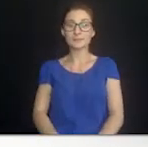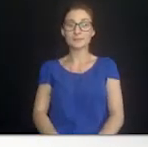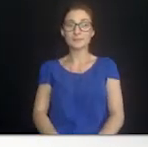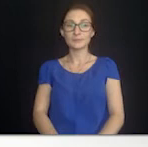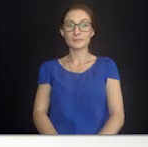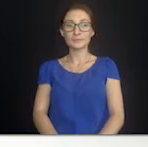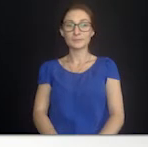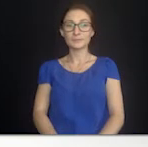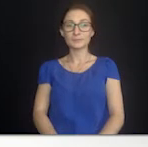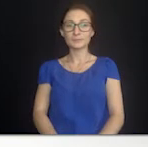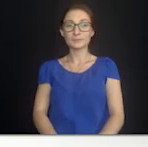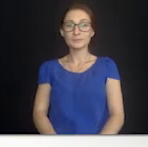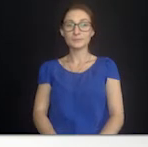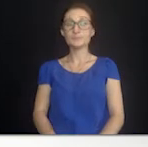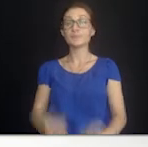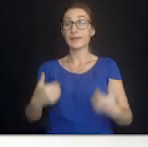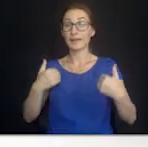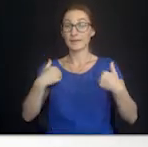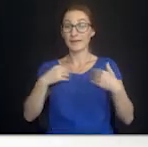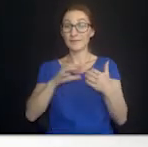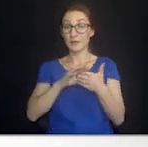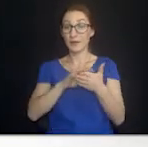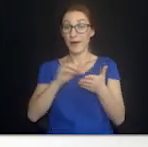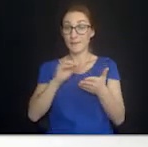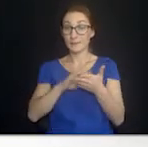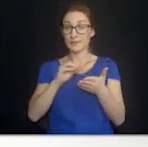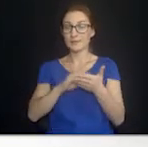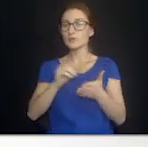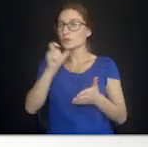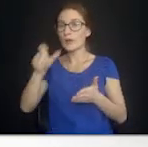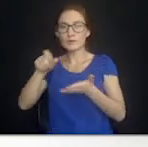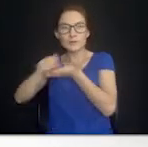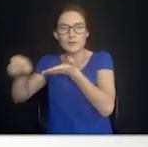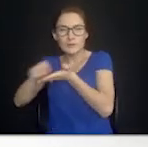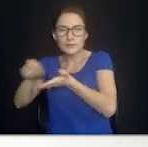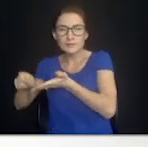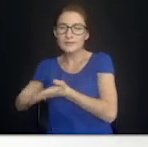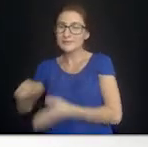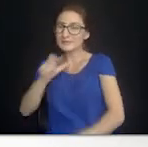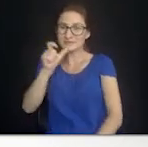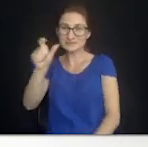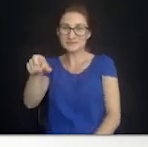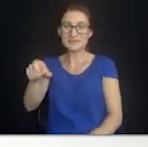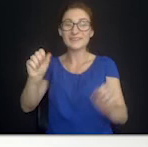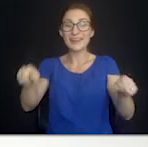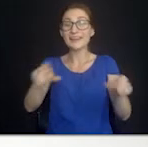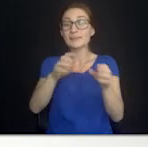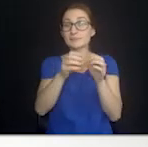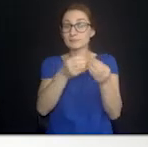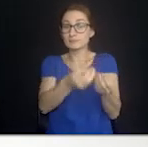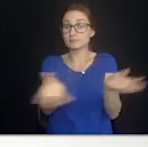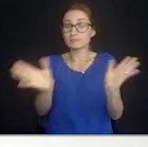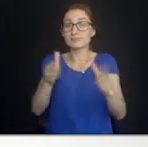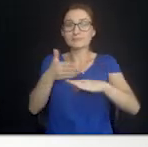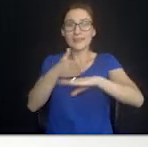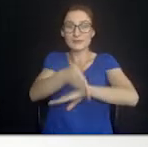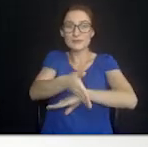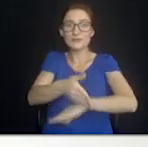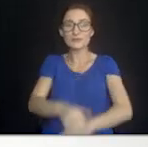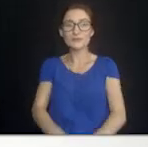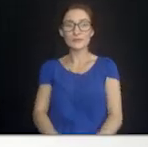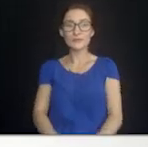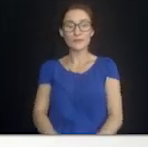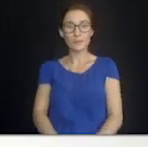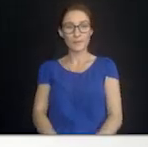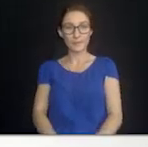that I'm going to refer to later. I do have copies of this presentation, so don't feel like you have to write down all these web links. I'll be happy to share that